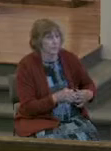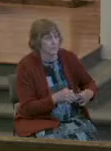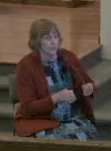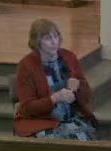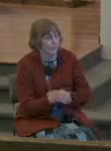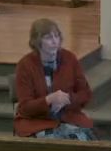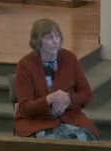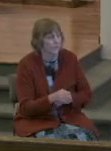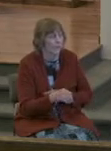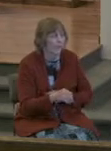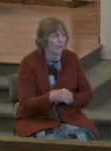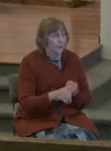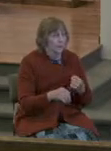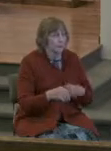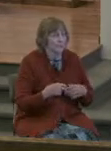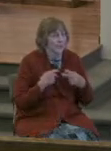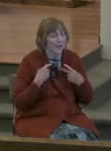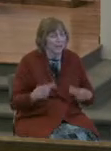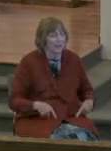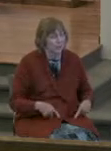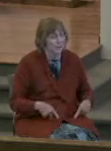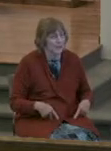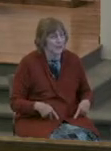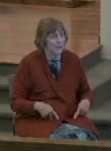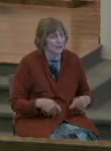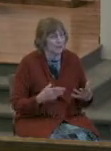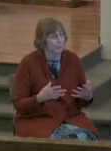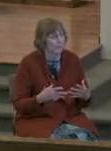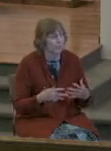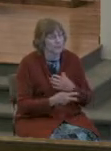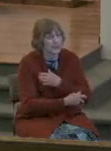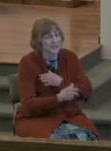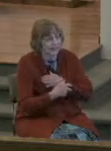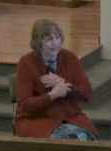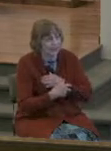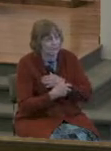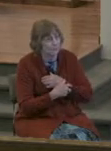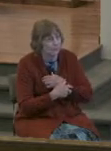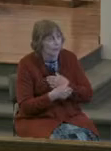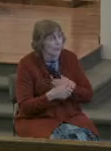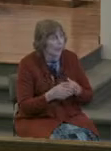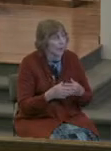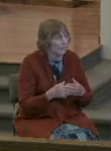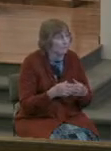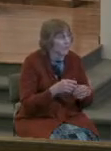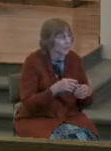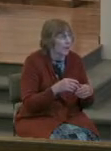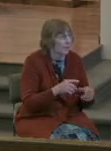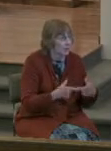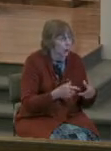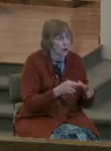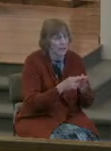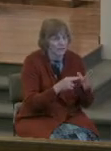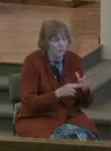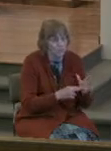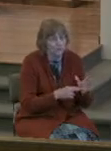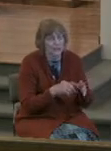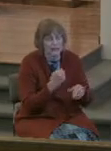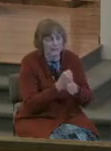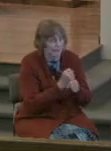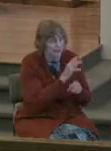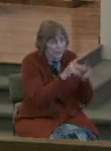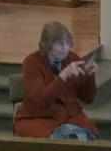stealing, really, the joy and the livelihood of the Jews that through their laws and through the man-made laws that they